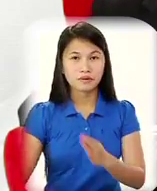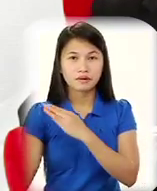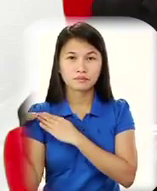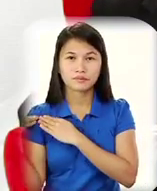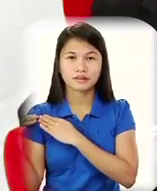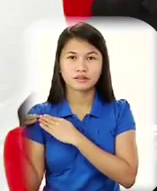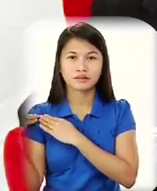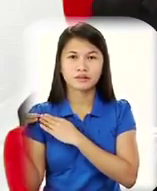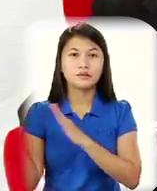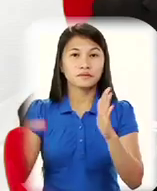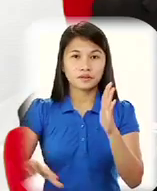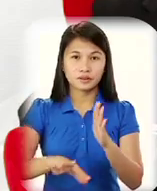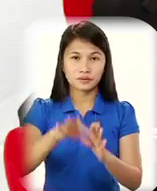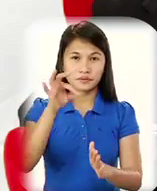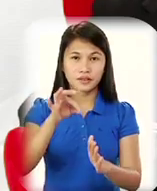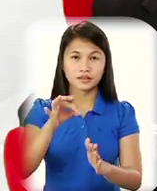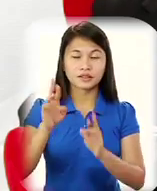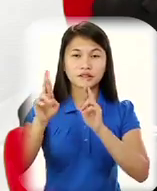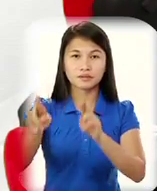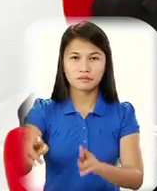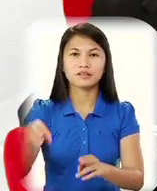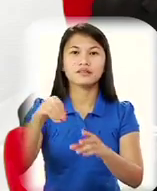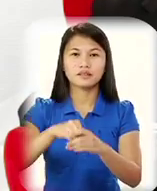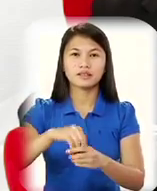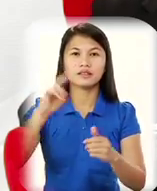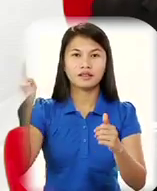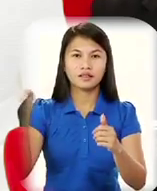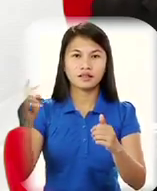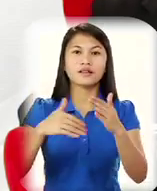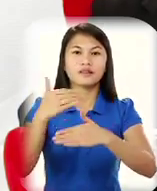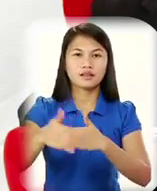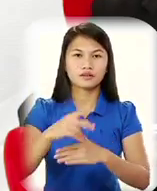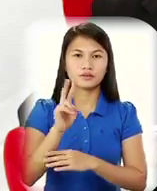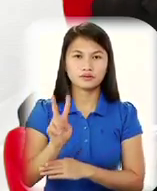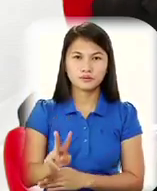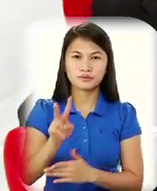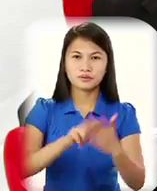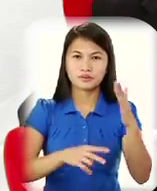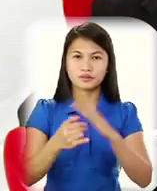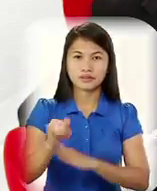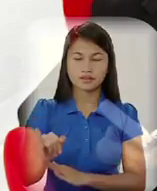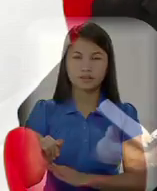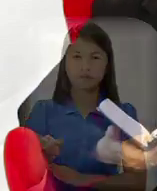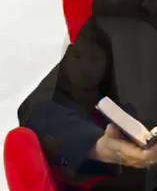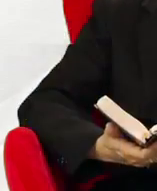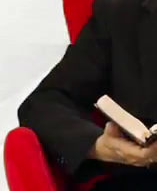heavy burden? We will find the response in the next two readings.